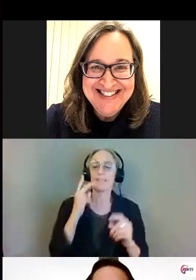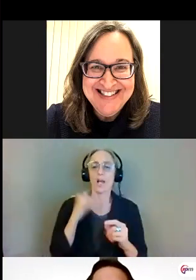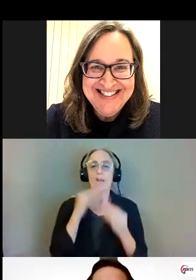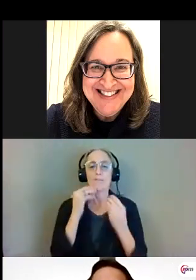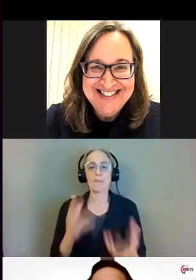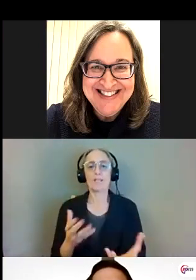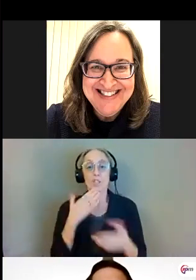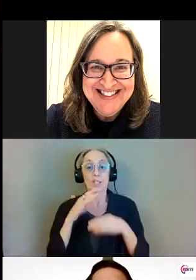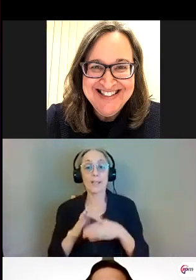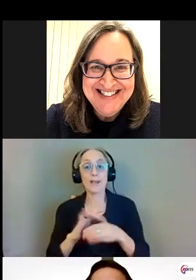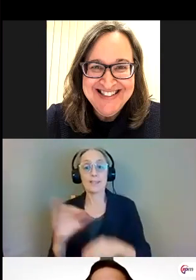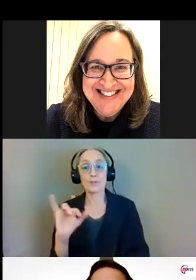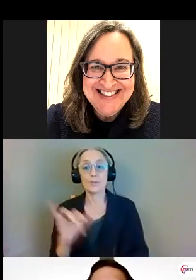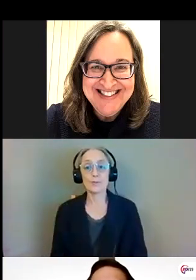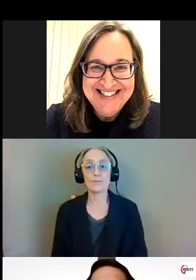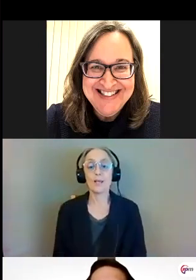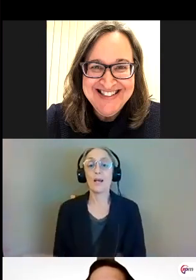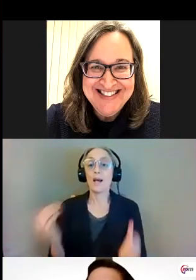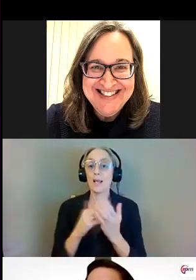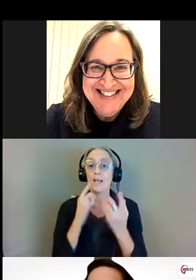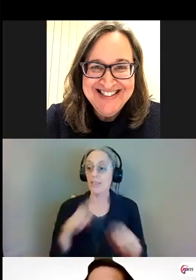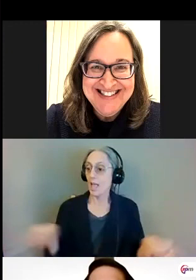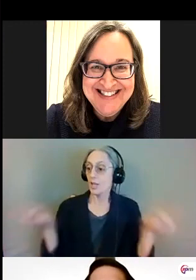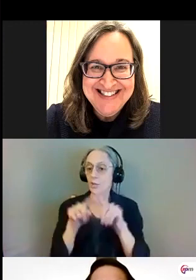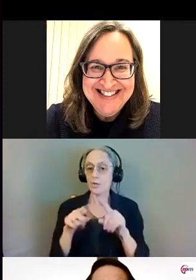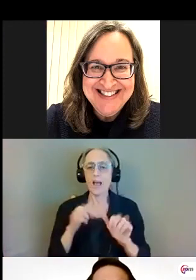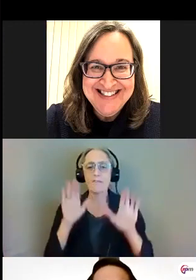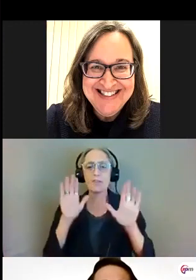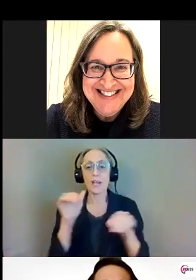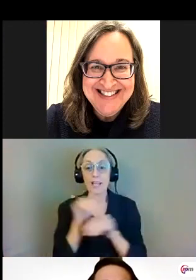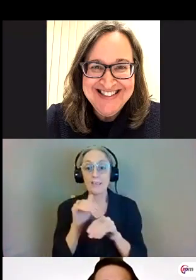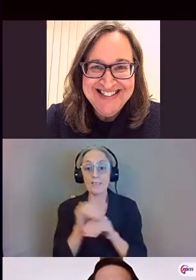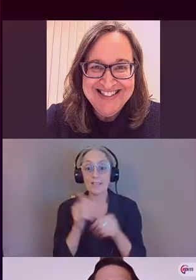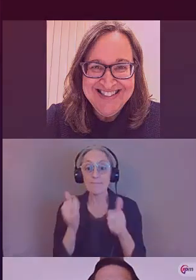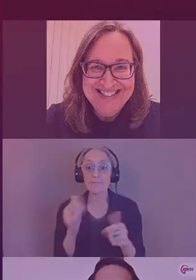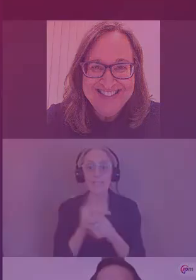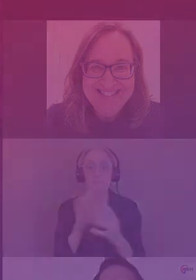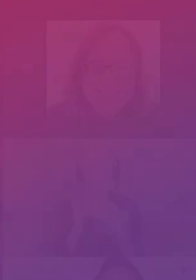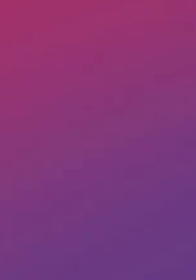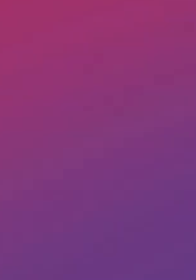So again, thank you everyone, and I hope everyone has a great evening. We'll stay in touch.